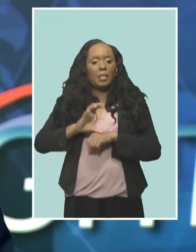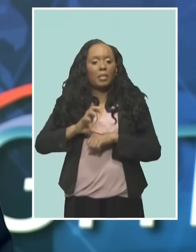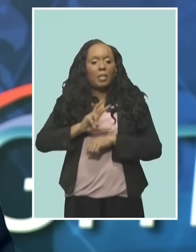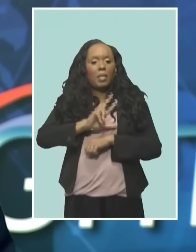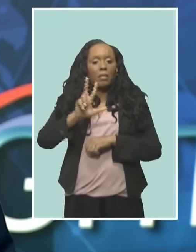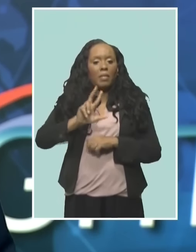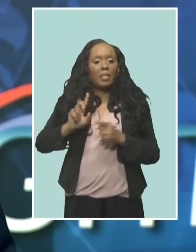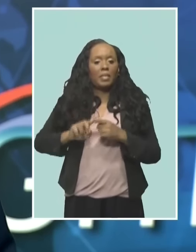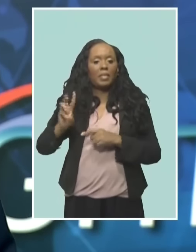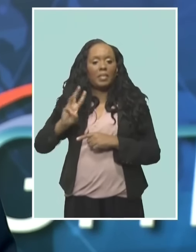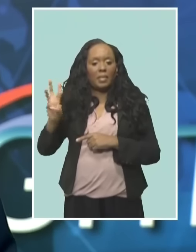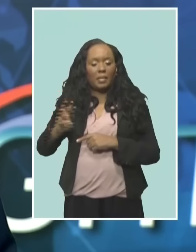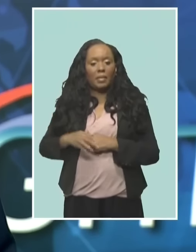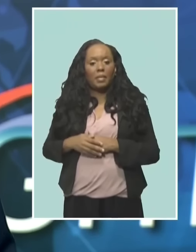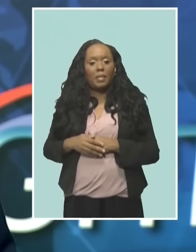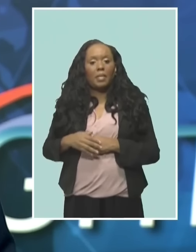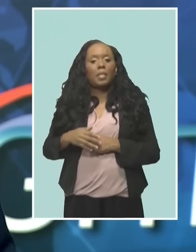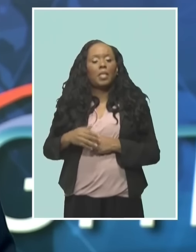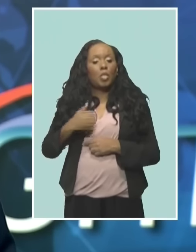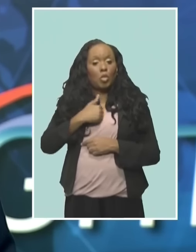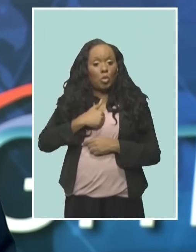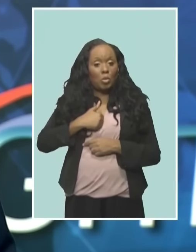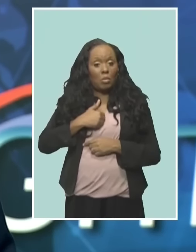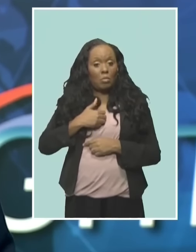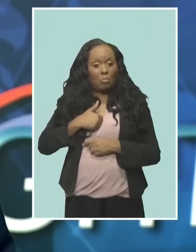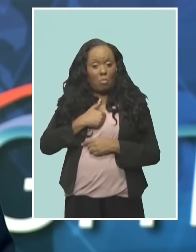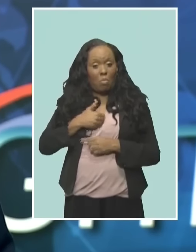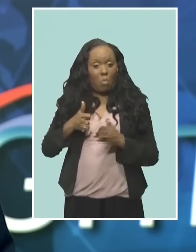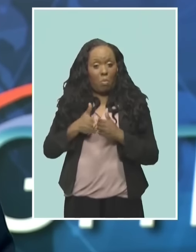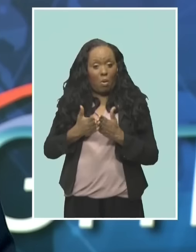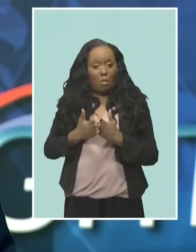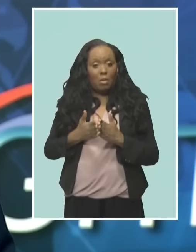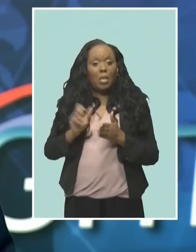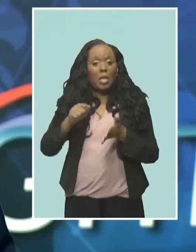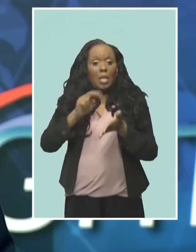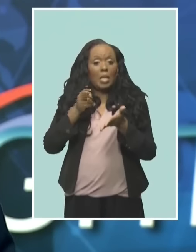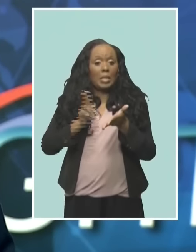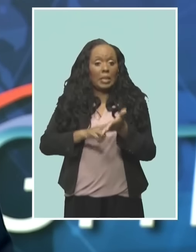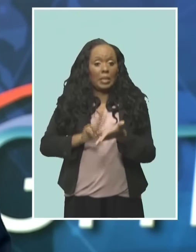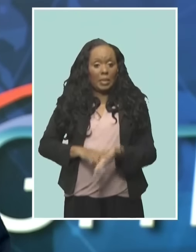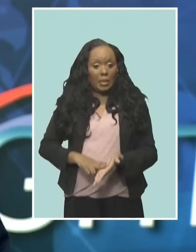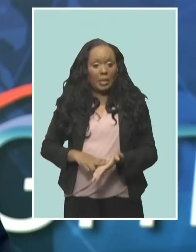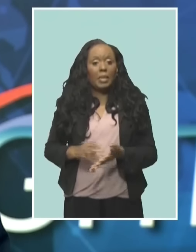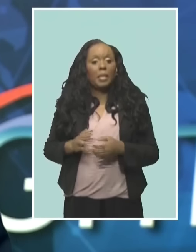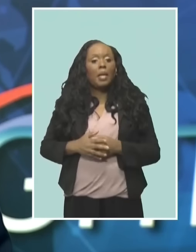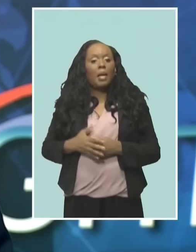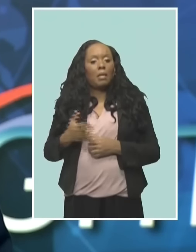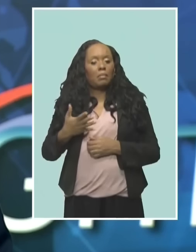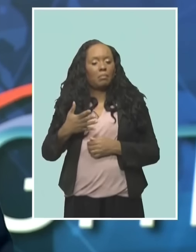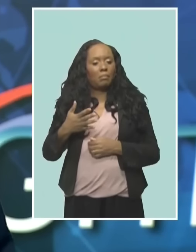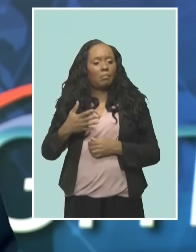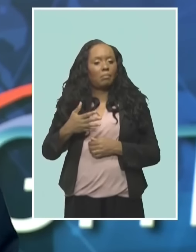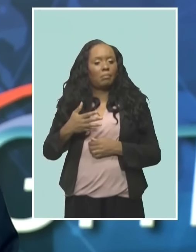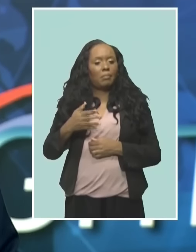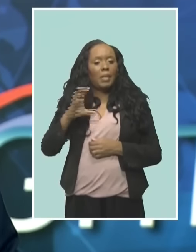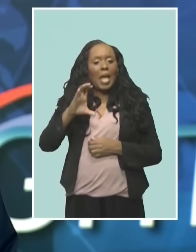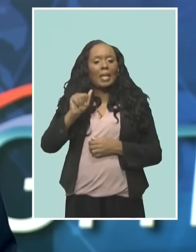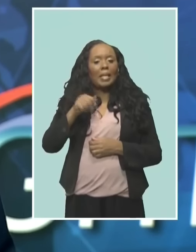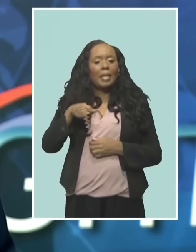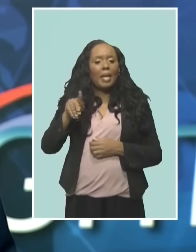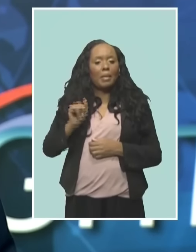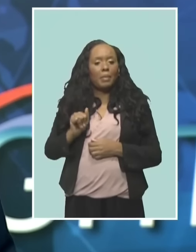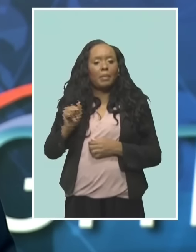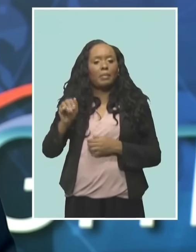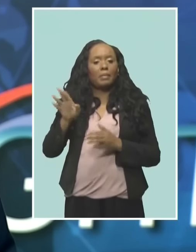p.m. Condolence books will be available for signing during the viewing and the funeral service. Well, Greenidge passed away on Friday,